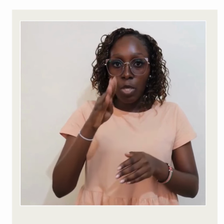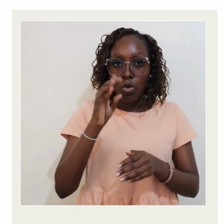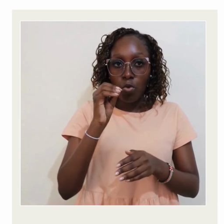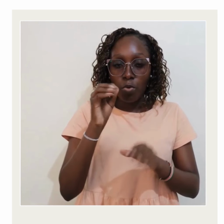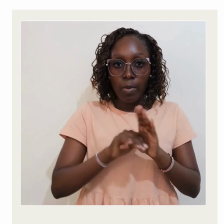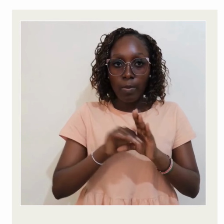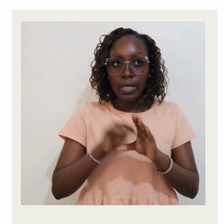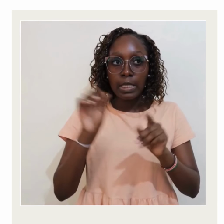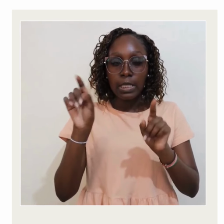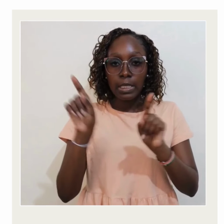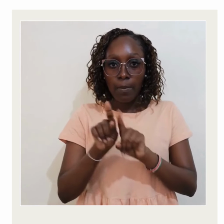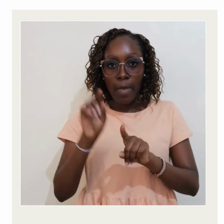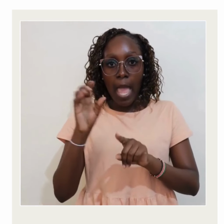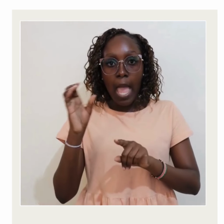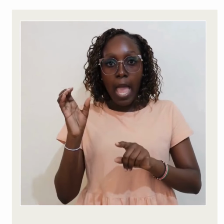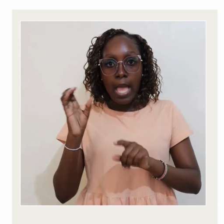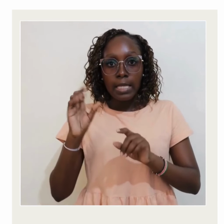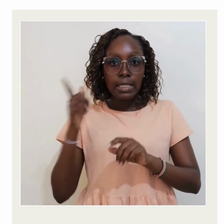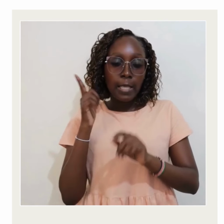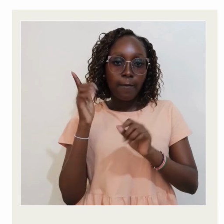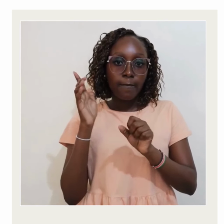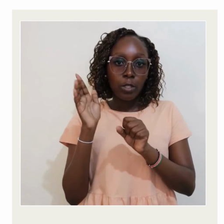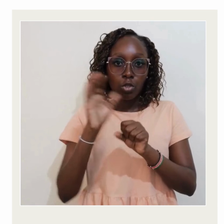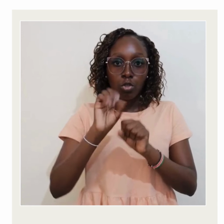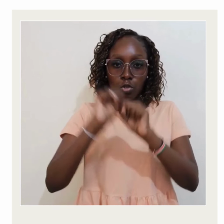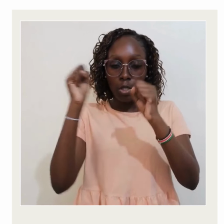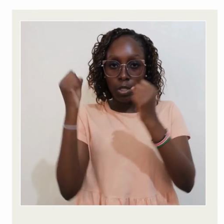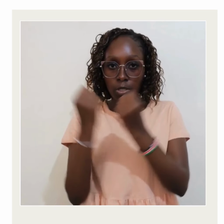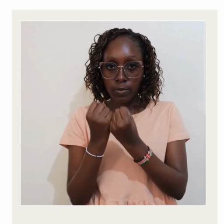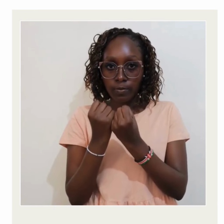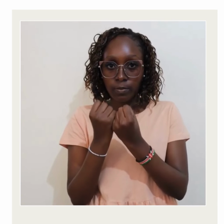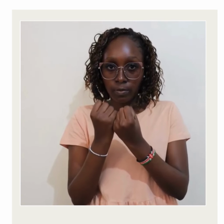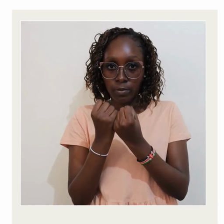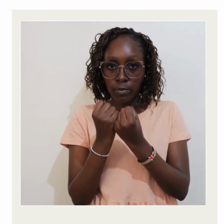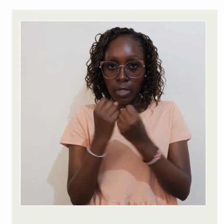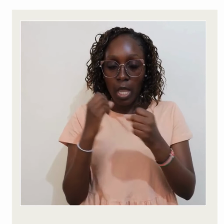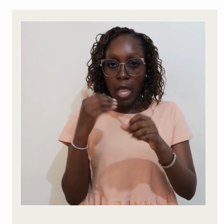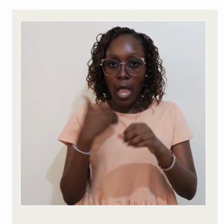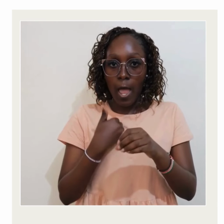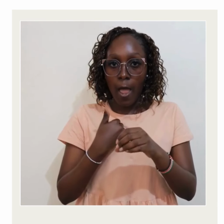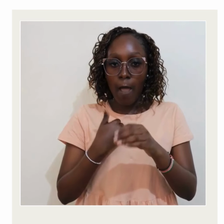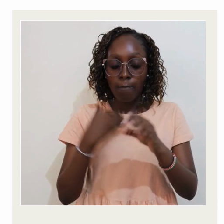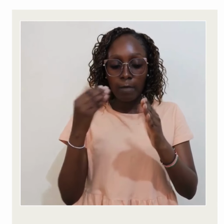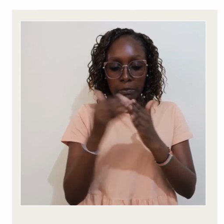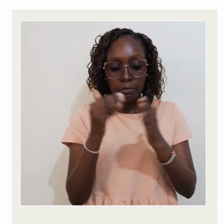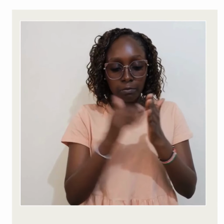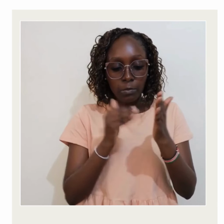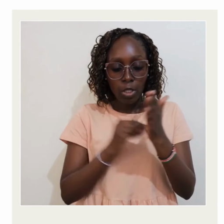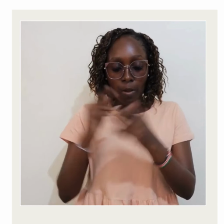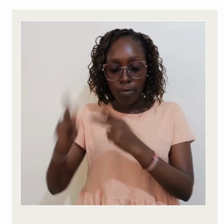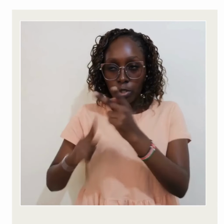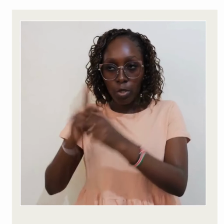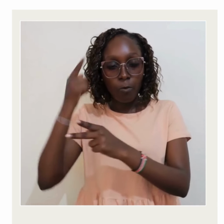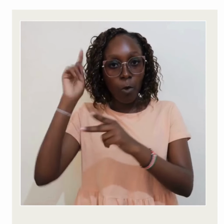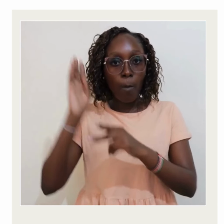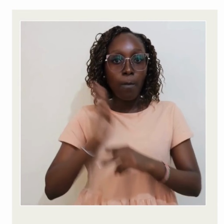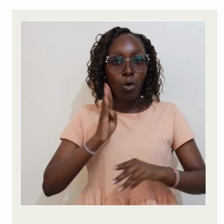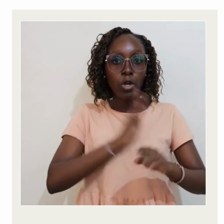civil society. This authority provides detailed procedures for board member selection and